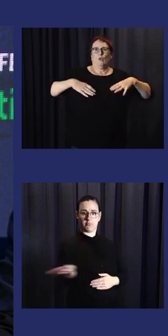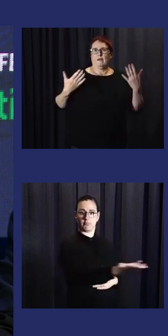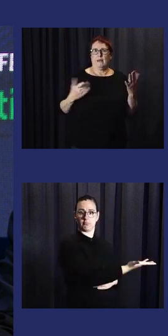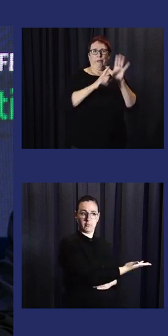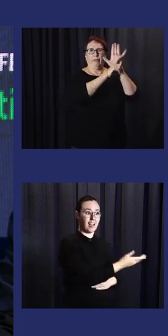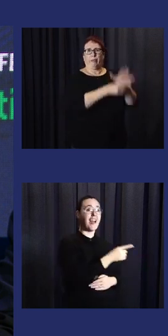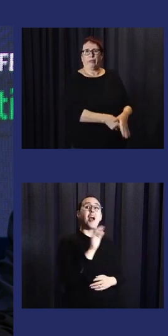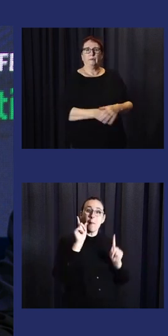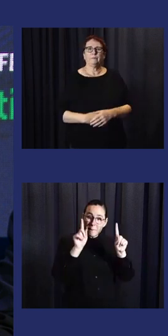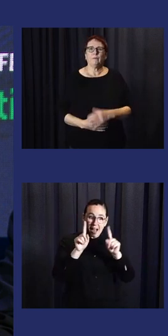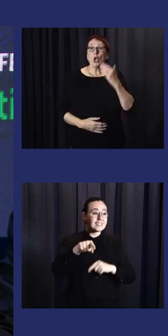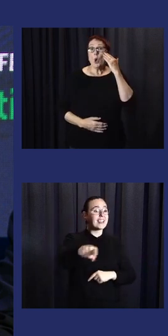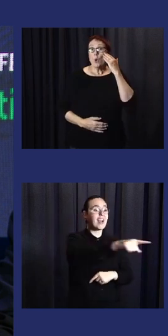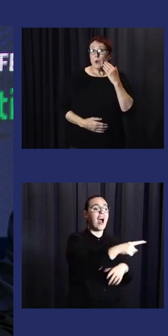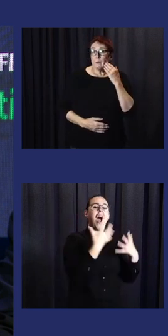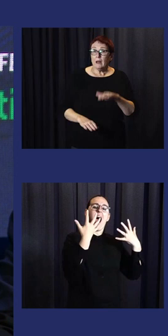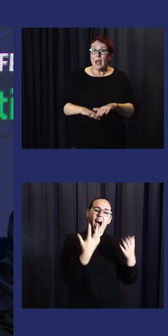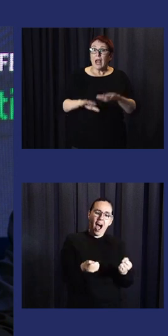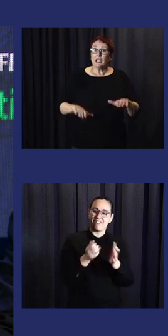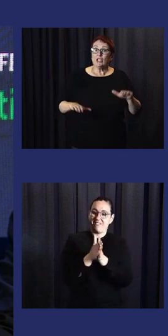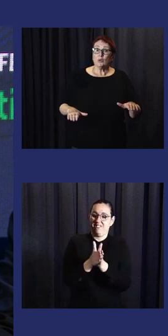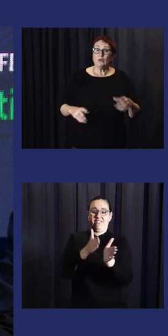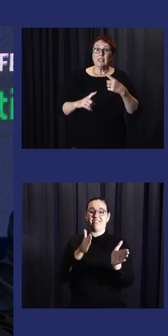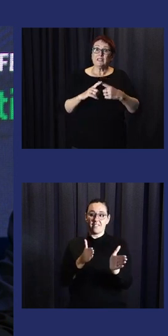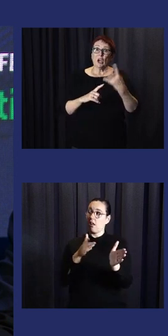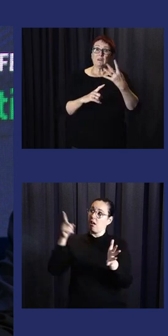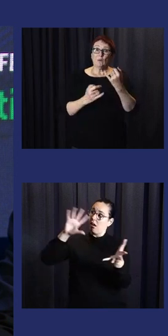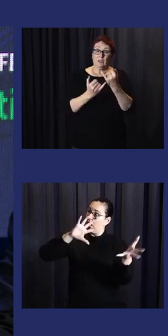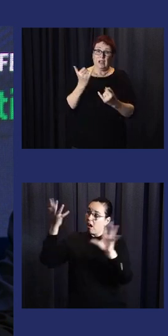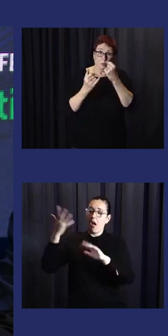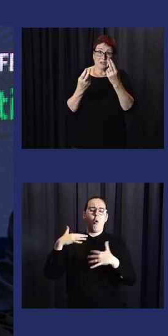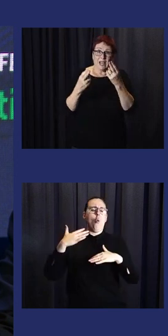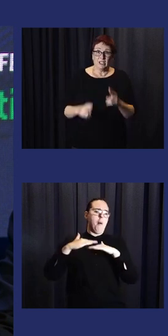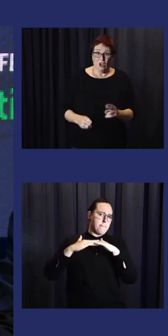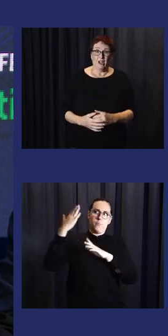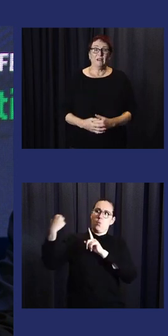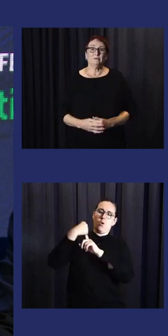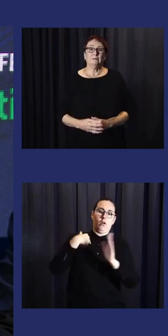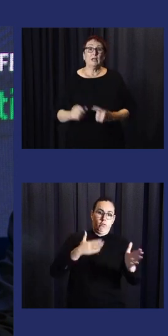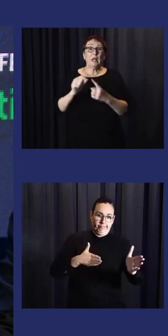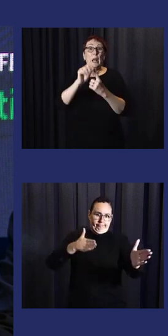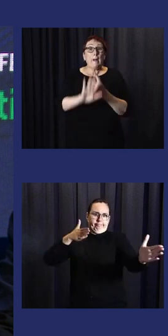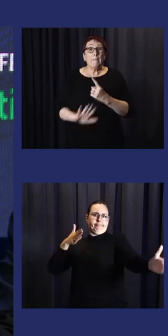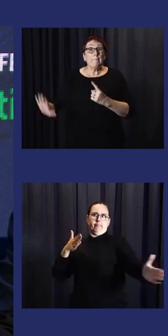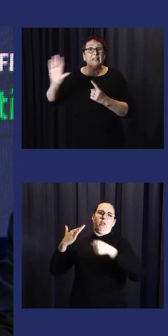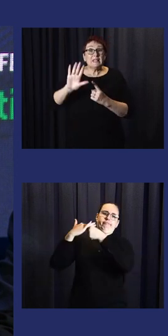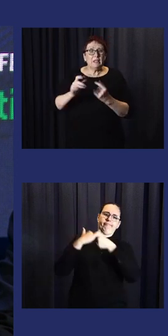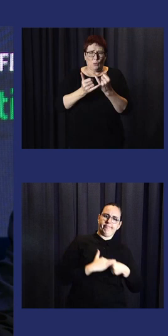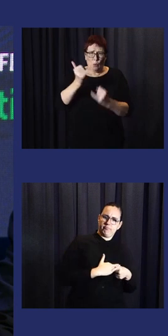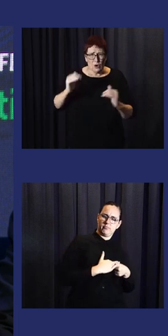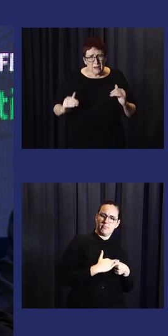for instance, are 14 times more likely to die in disasters. The Pacific, for instance, has some of the highest rates